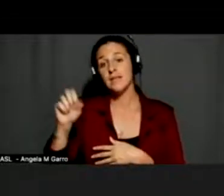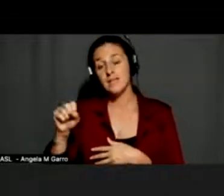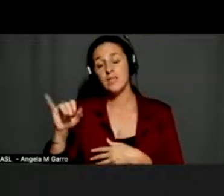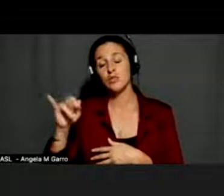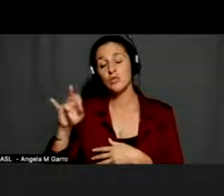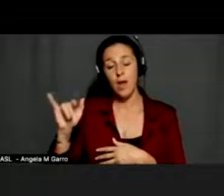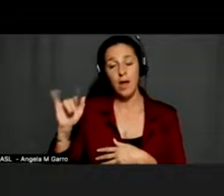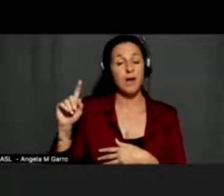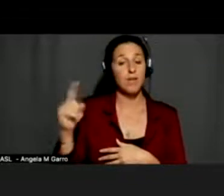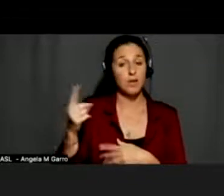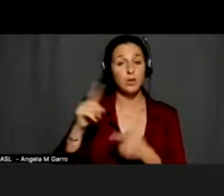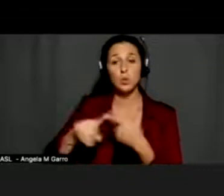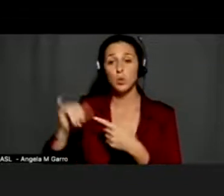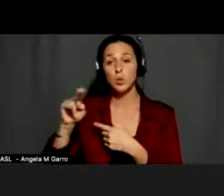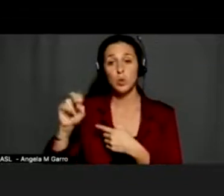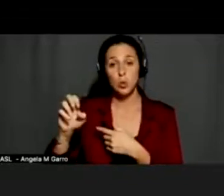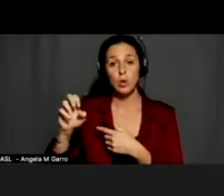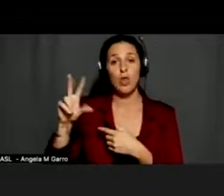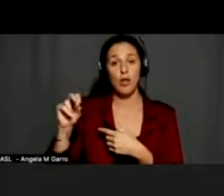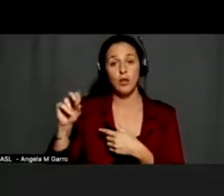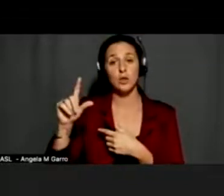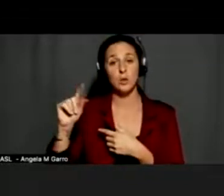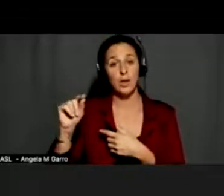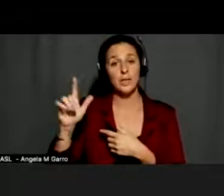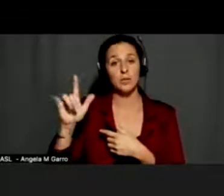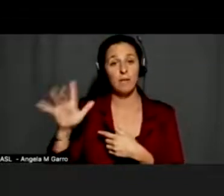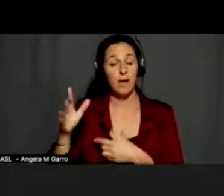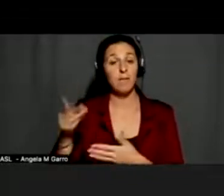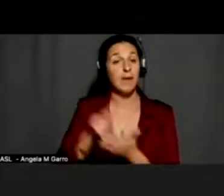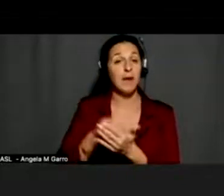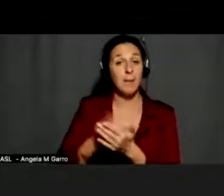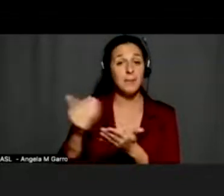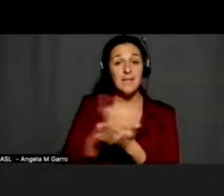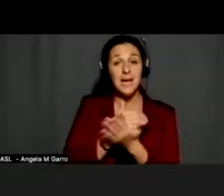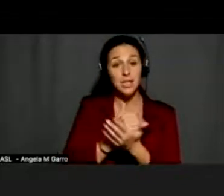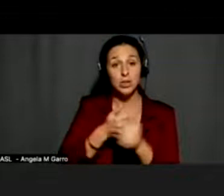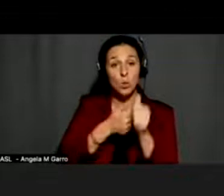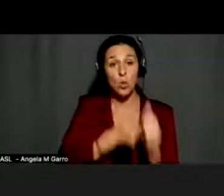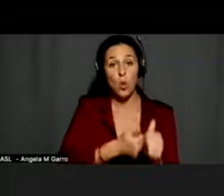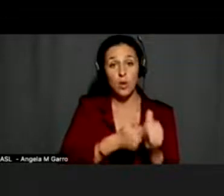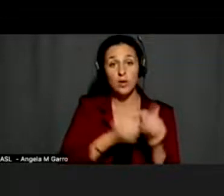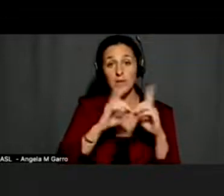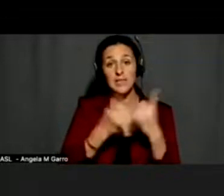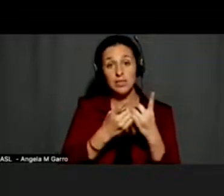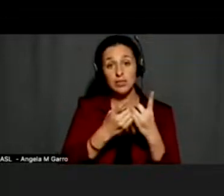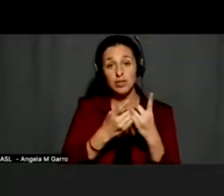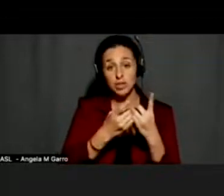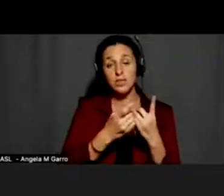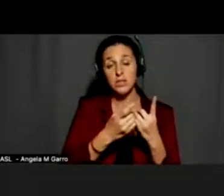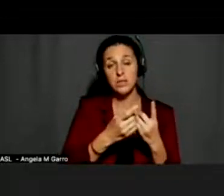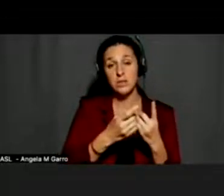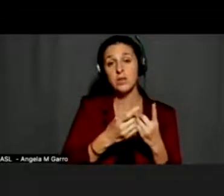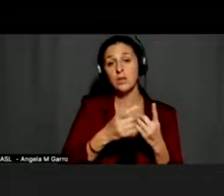30th, 2025. The compensation is according to the district's assistant superintendent